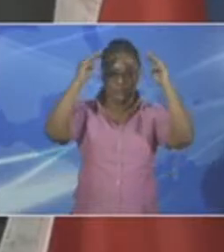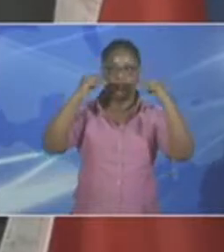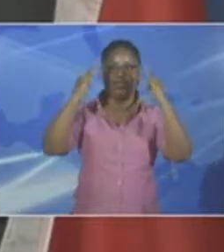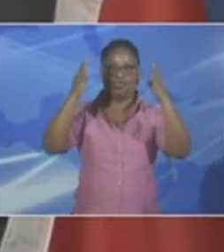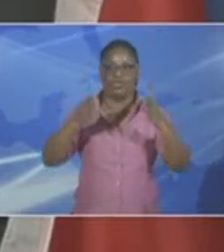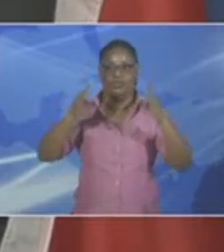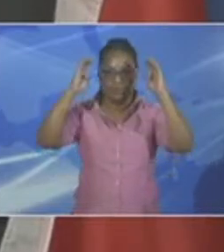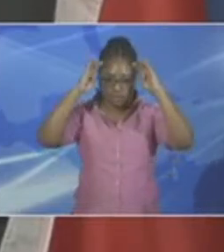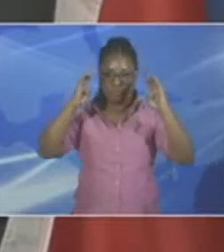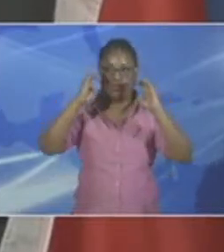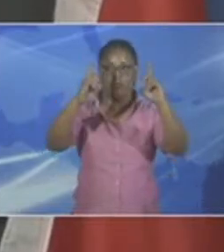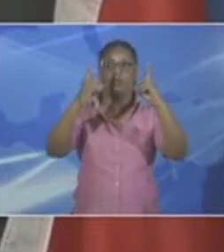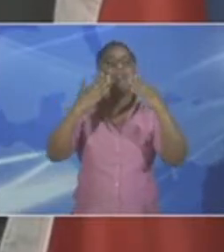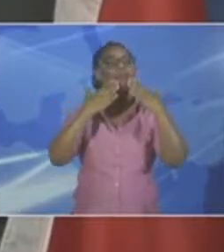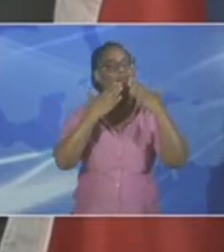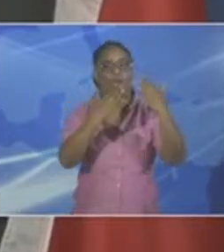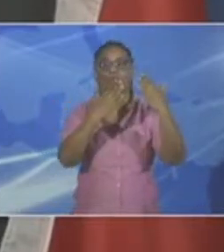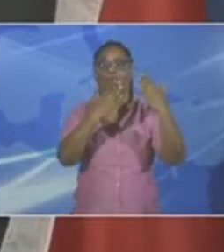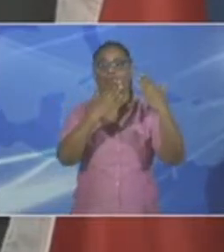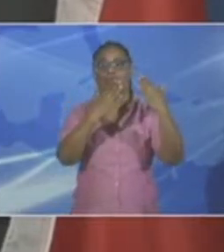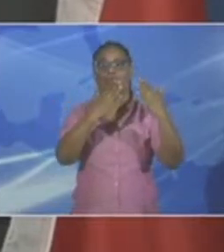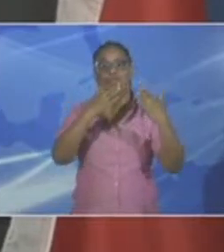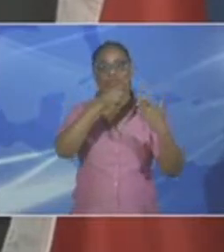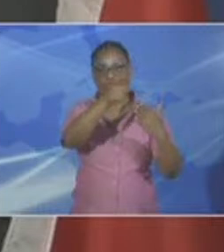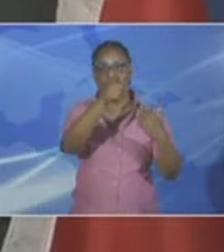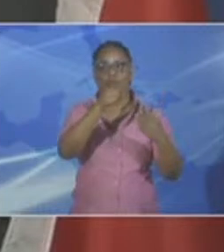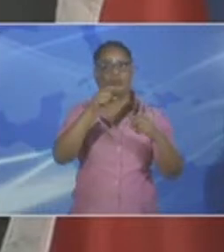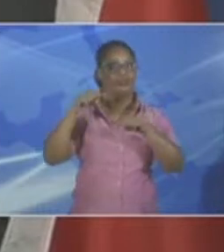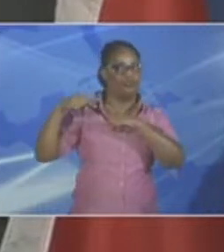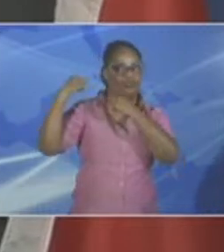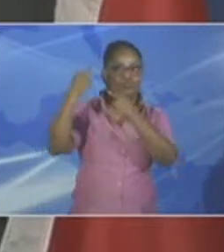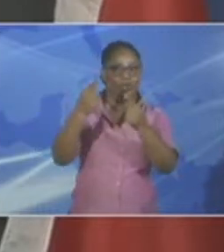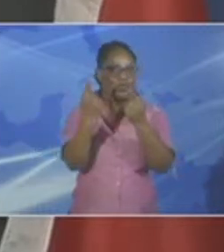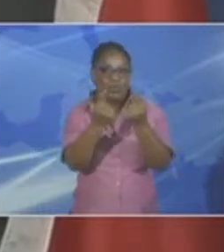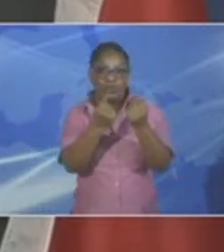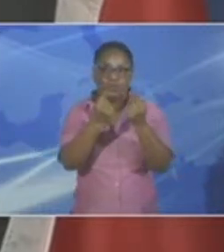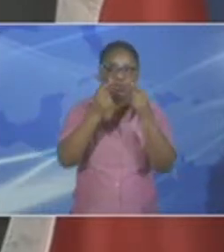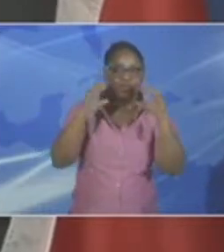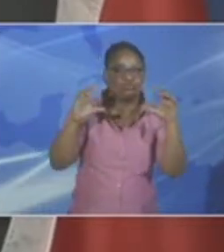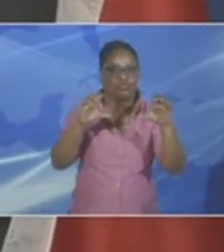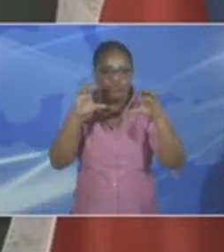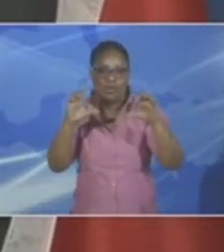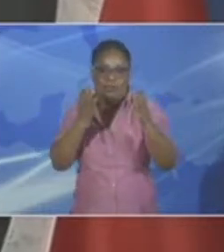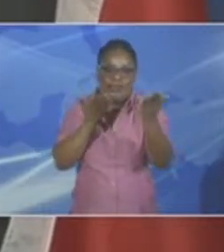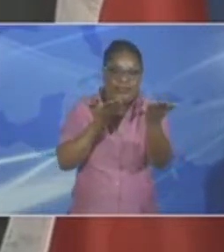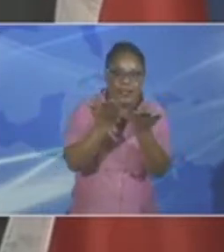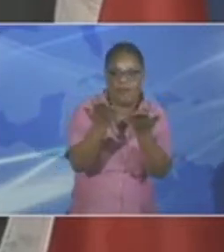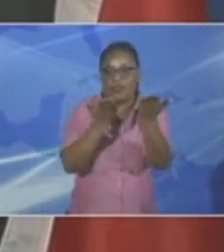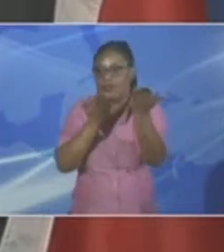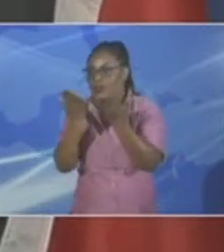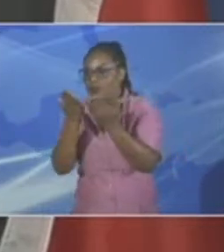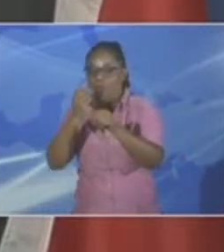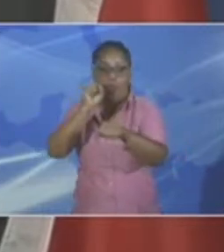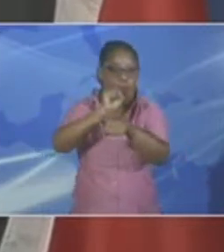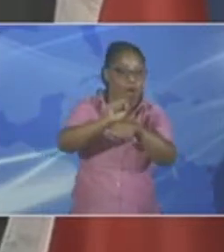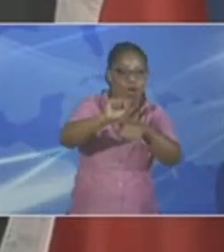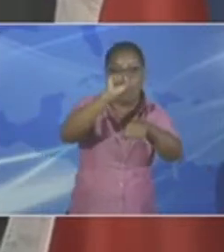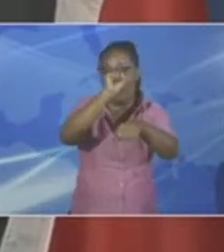for doing yeoman service in working with